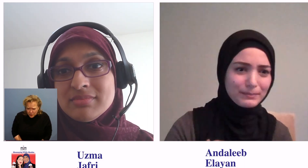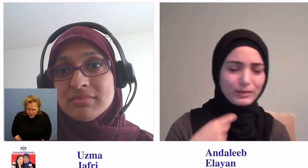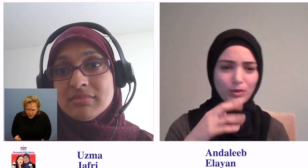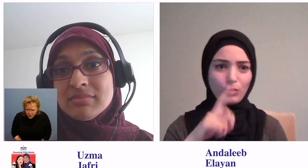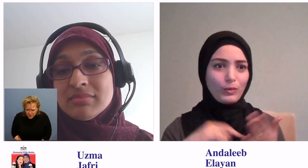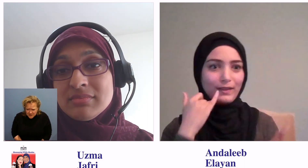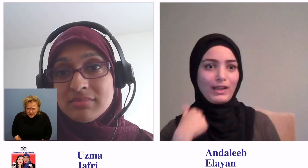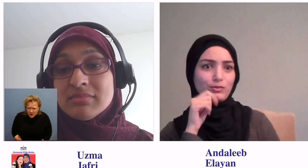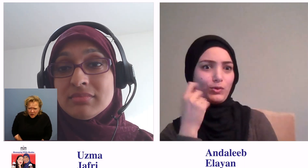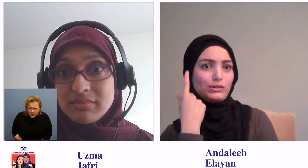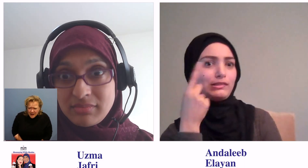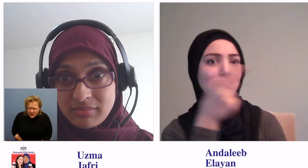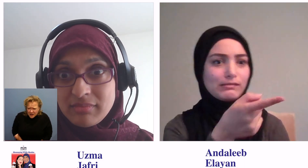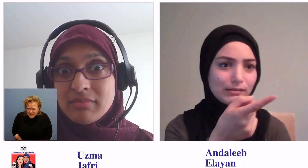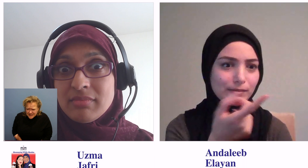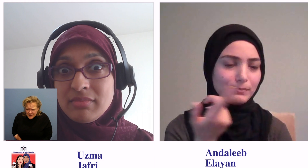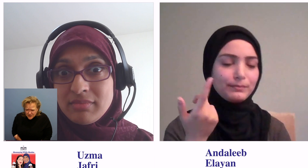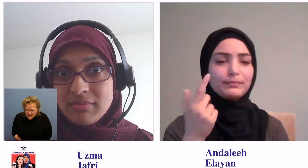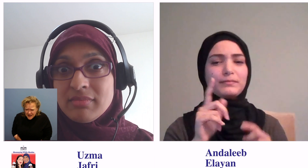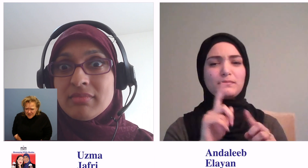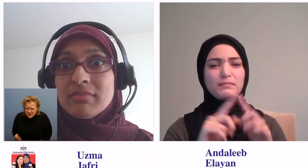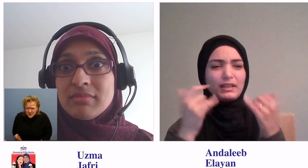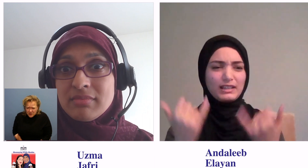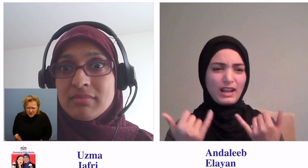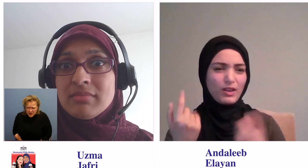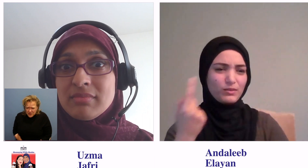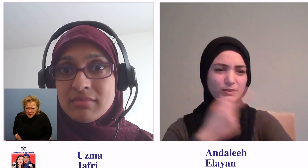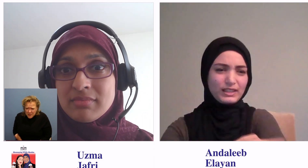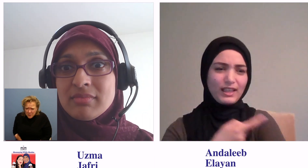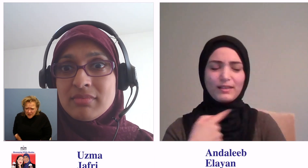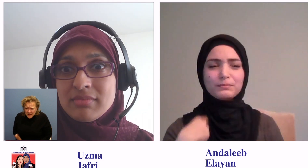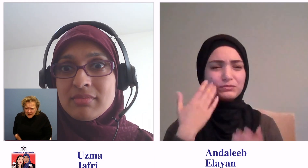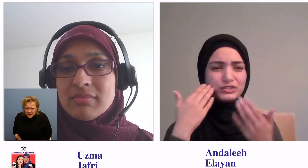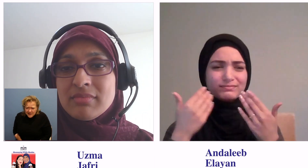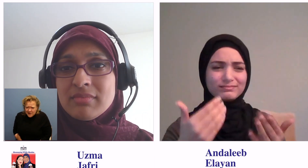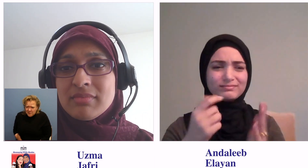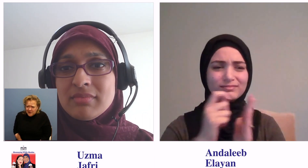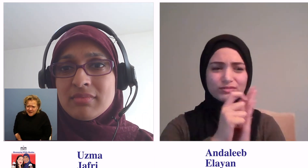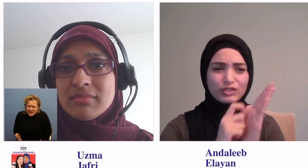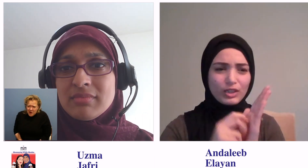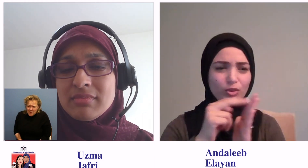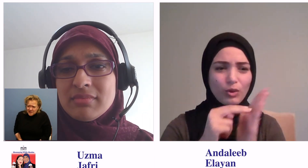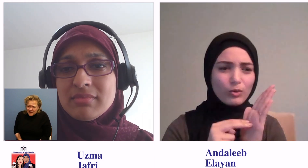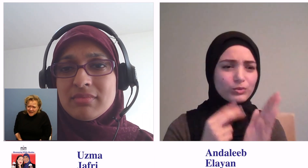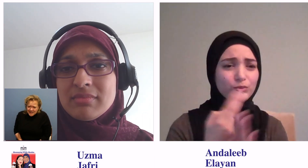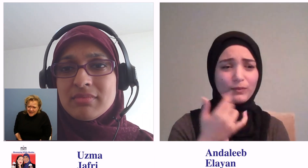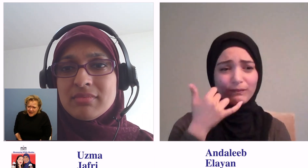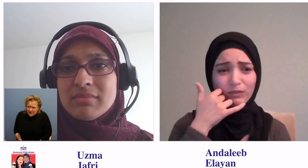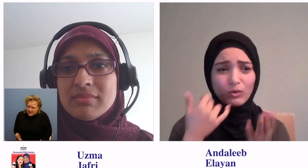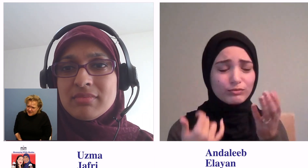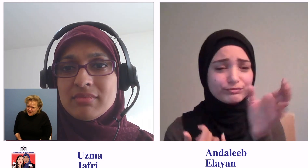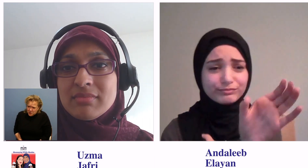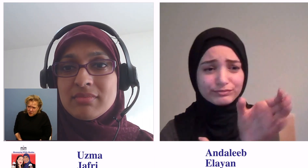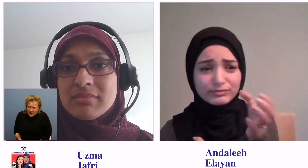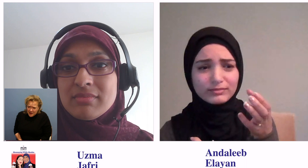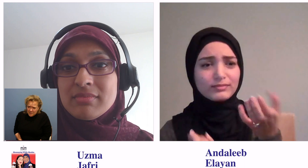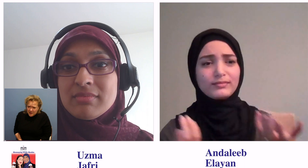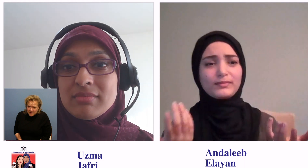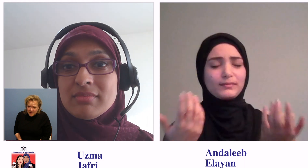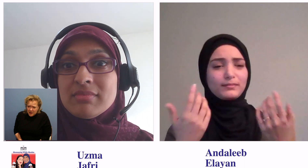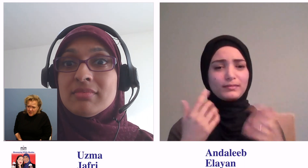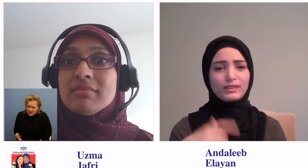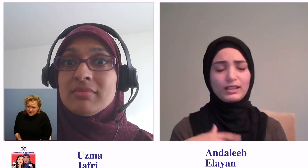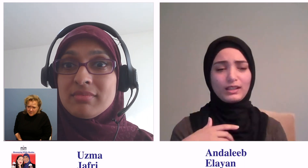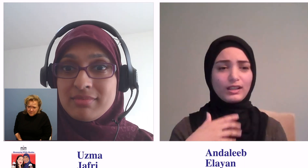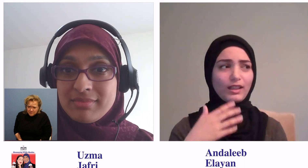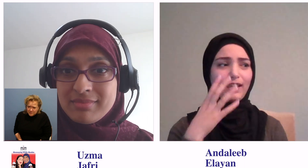restaurant, order food because of my heart. They're not going to understand me. What are they going to think about me? But now, like I said, it's who I am